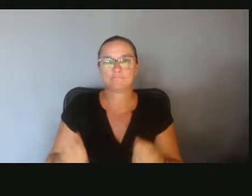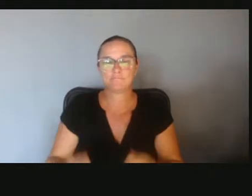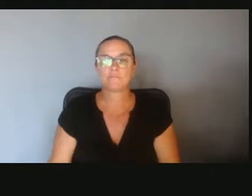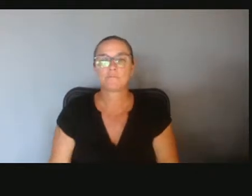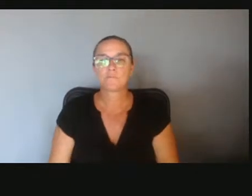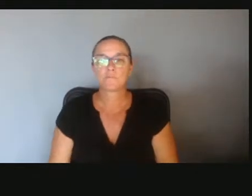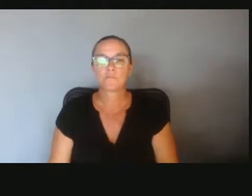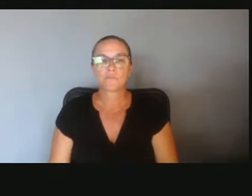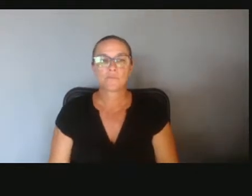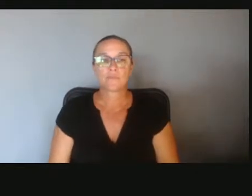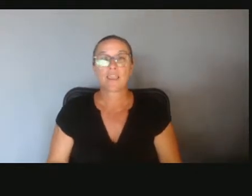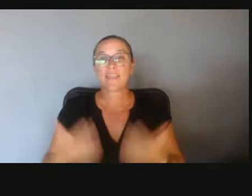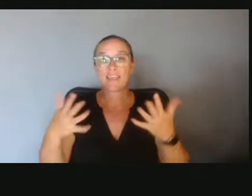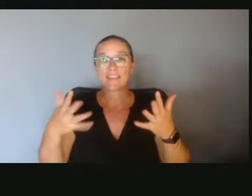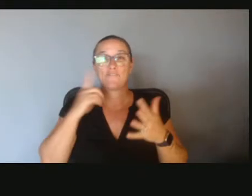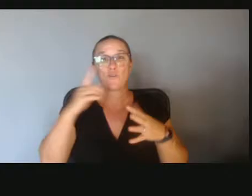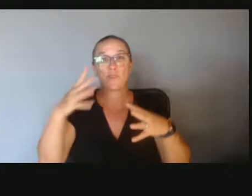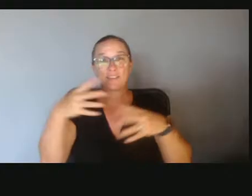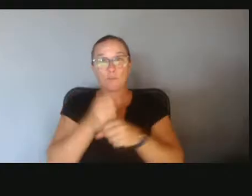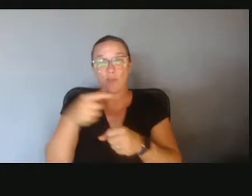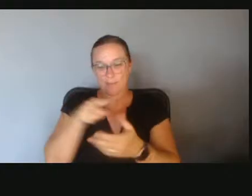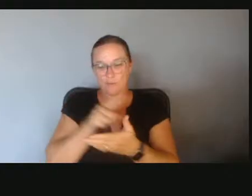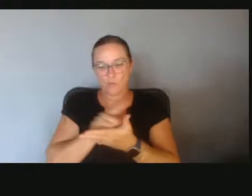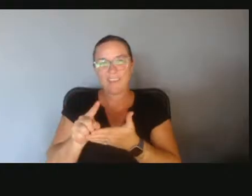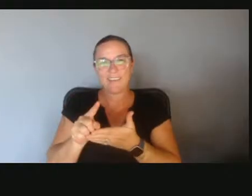And that's our Hawaiian volcano summary for this week.